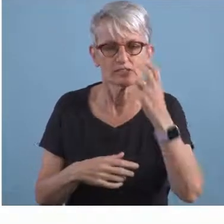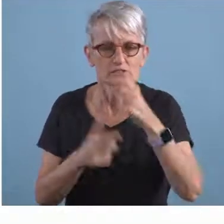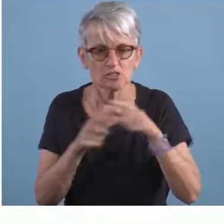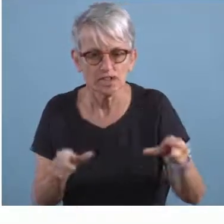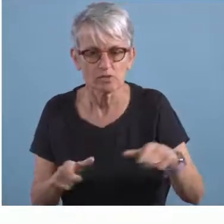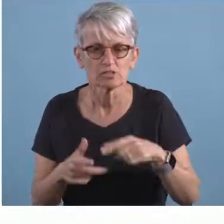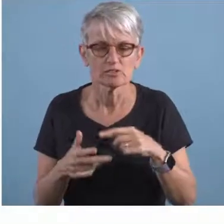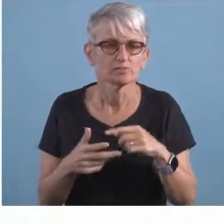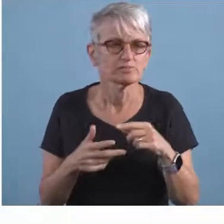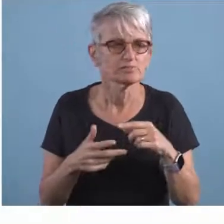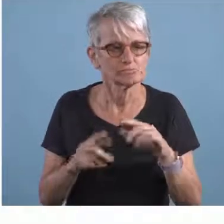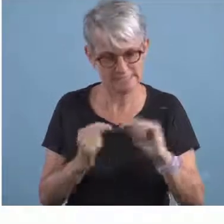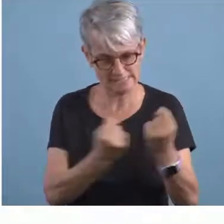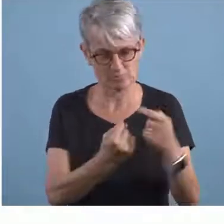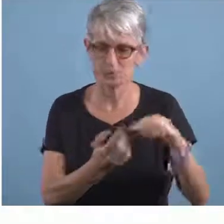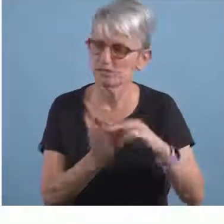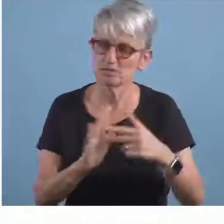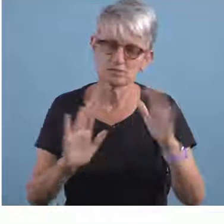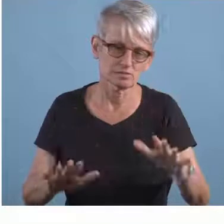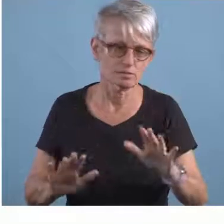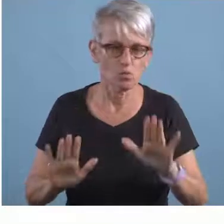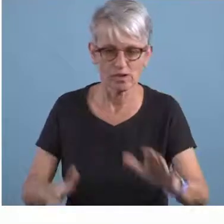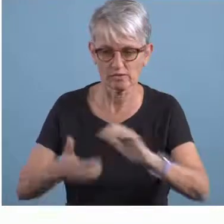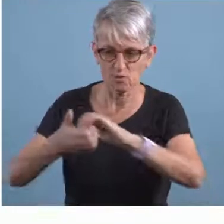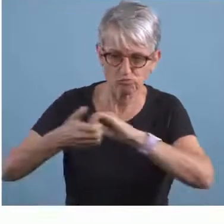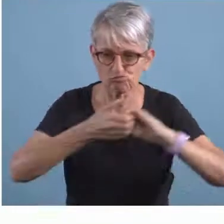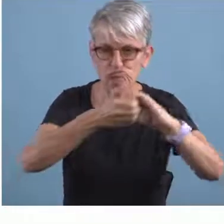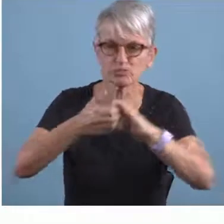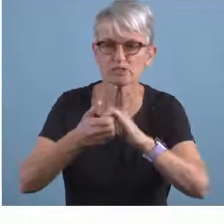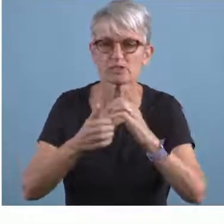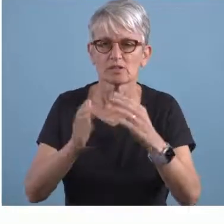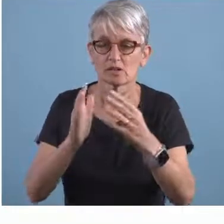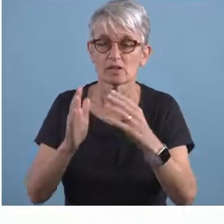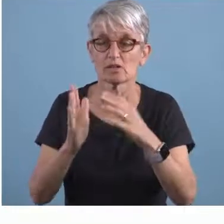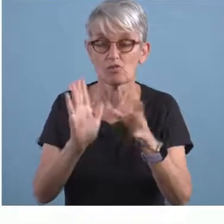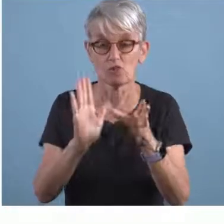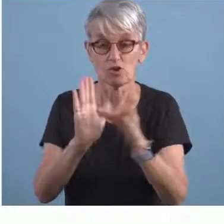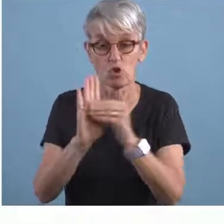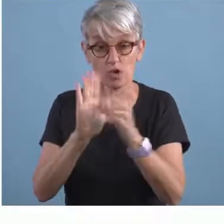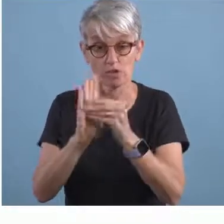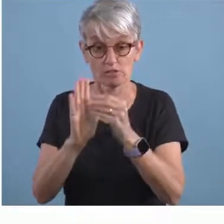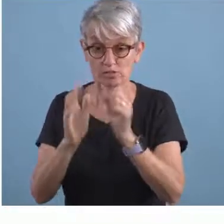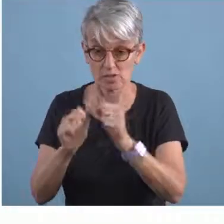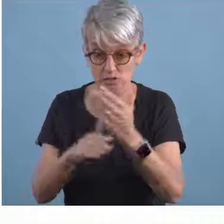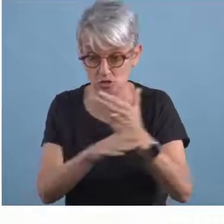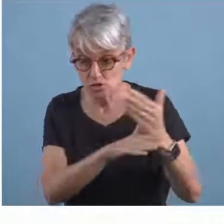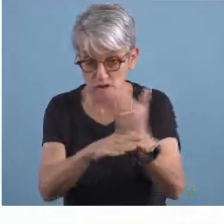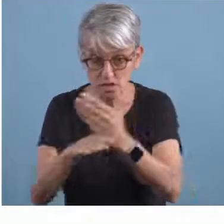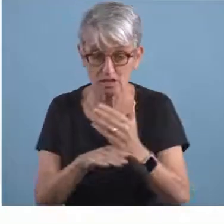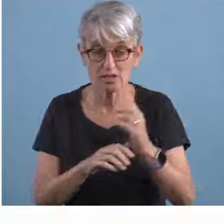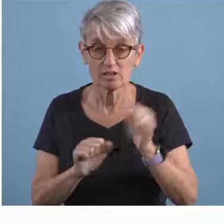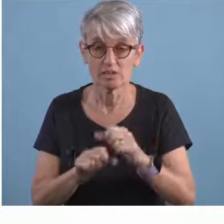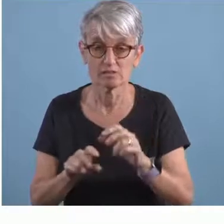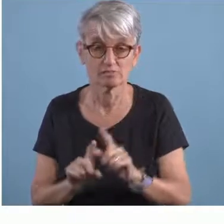this is an excellent way to collaborate. You can share recordings, you can be in two different